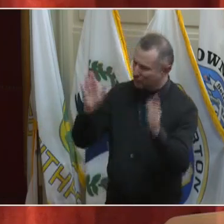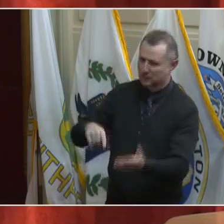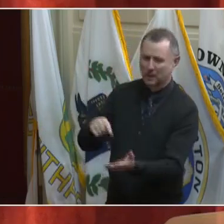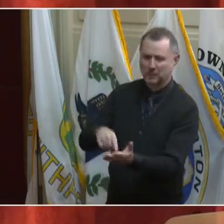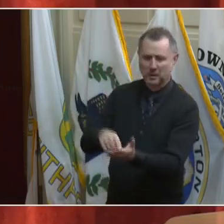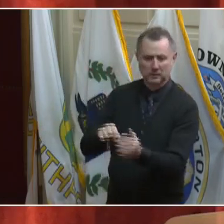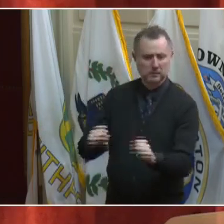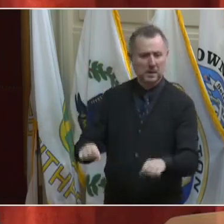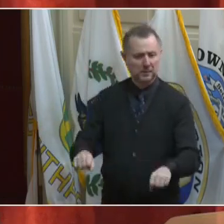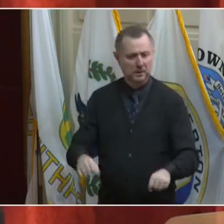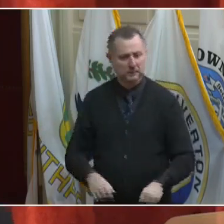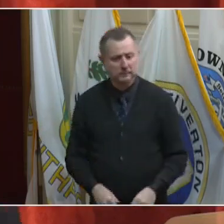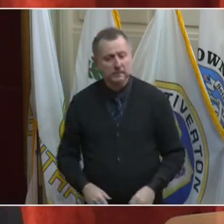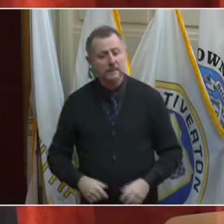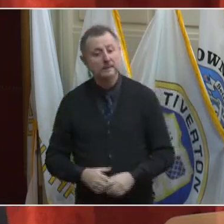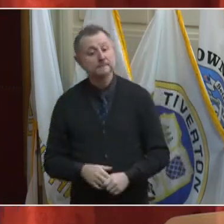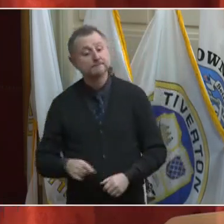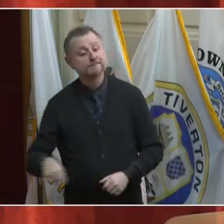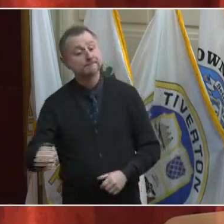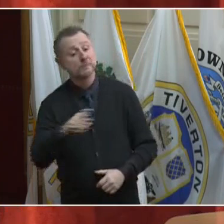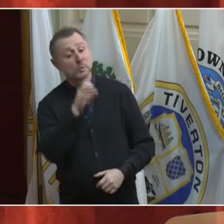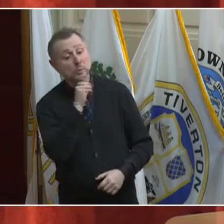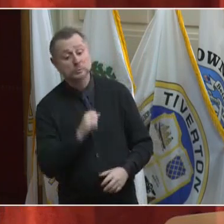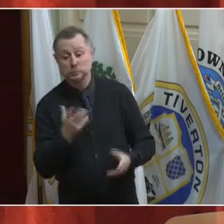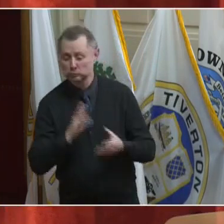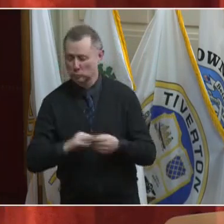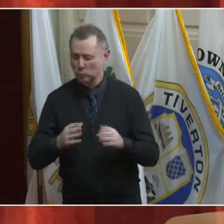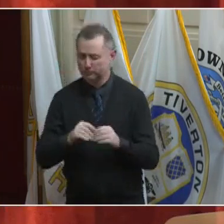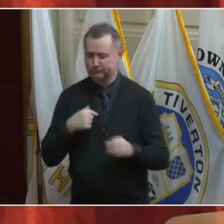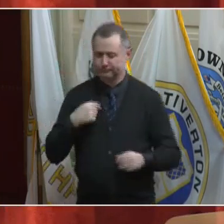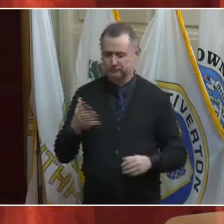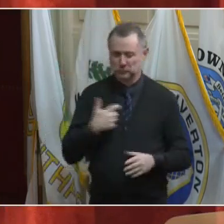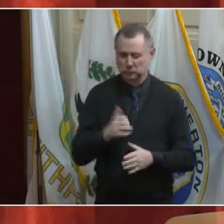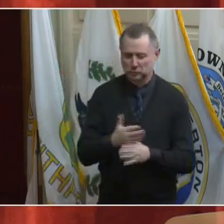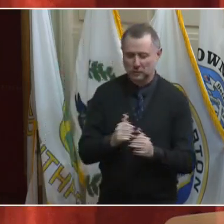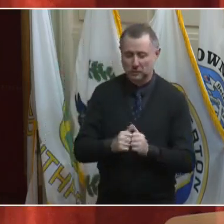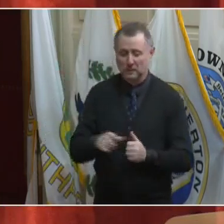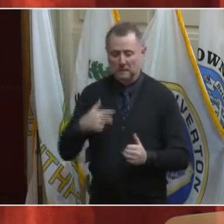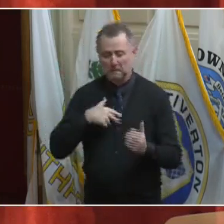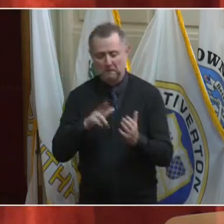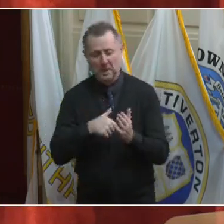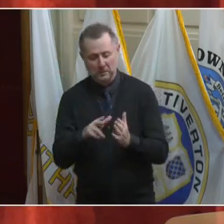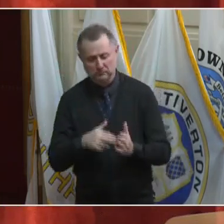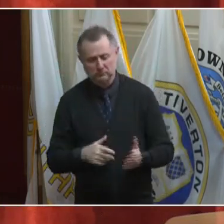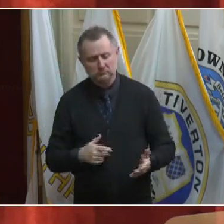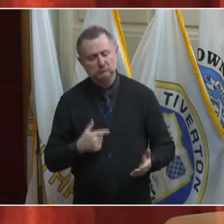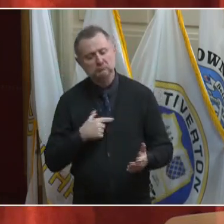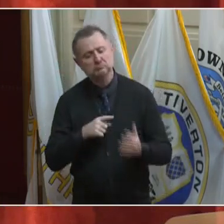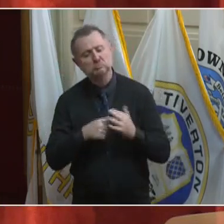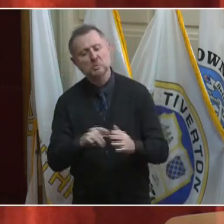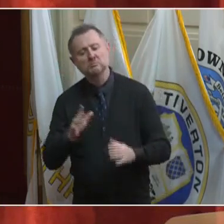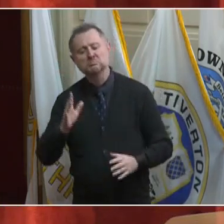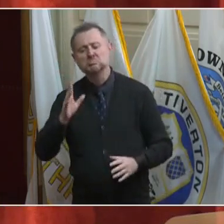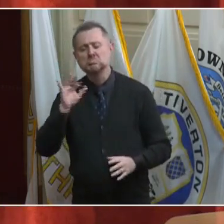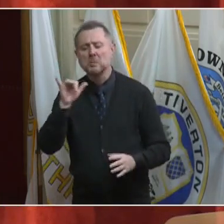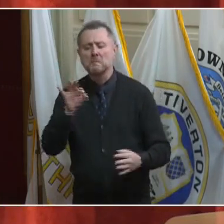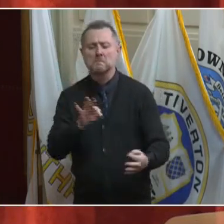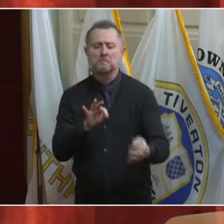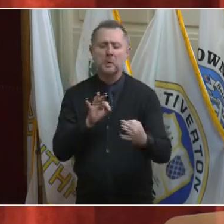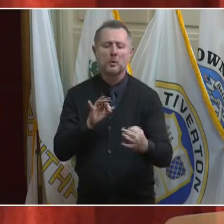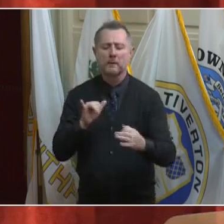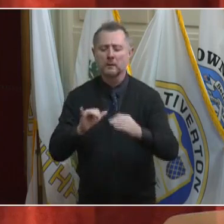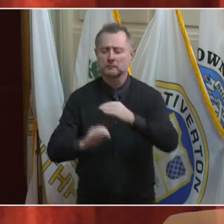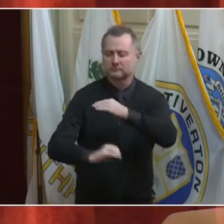Now, there's an old story that I want to share about a painter who sets out to paint the perfect sunrise.